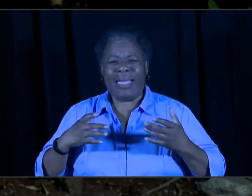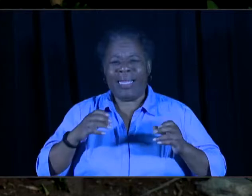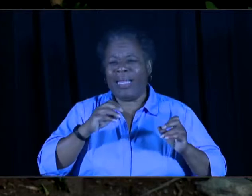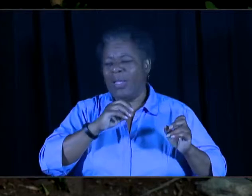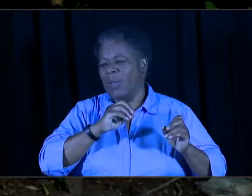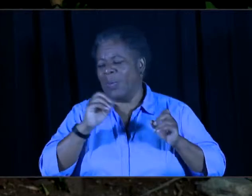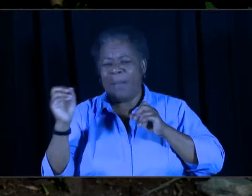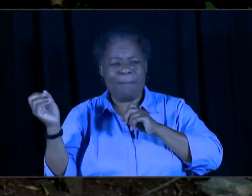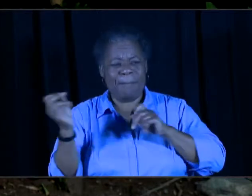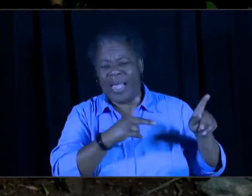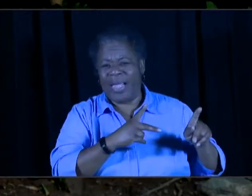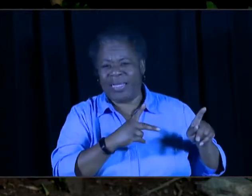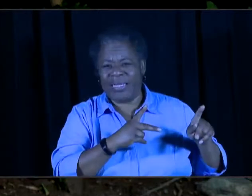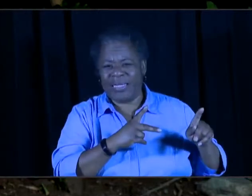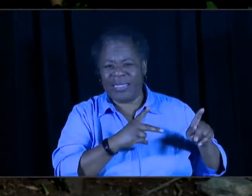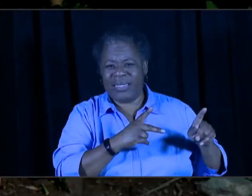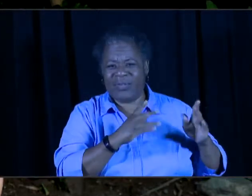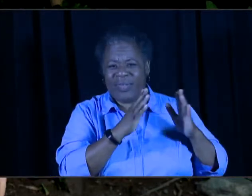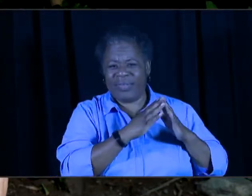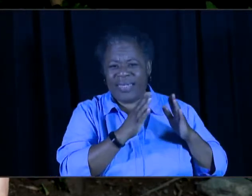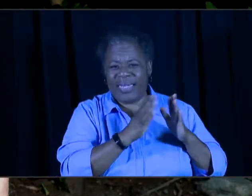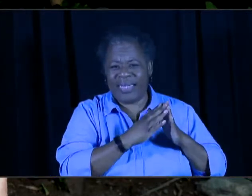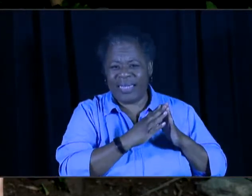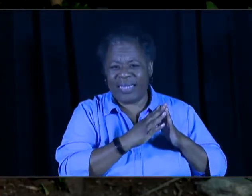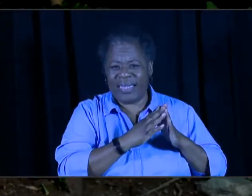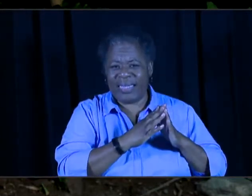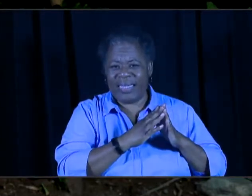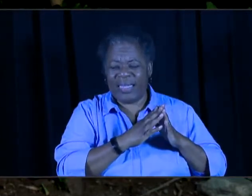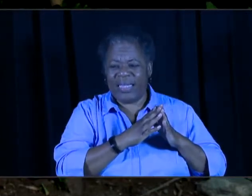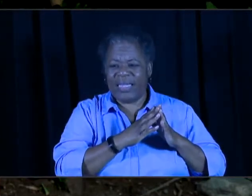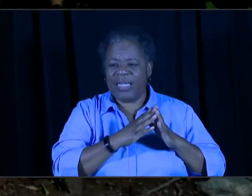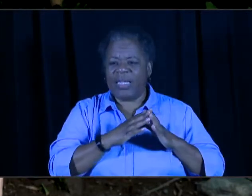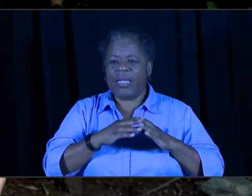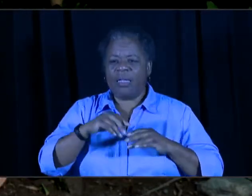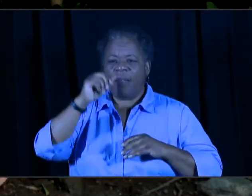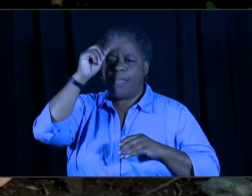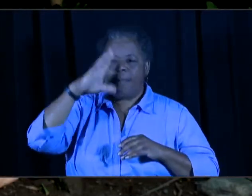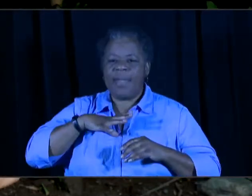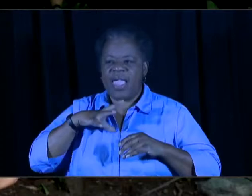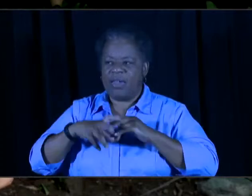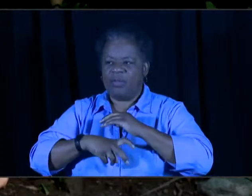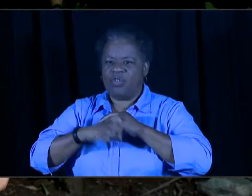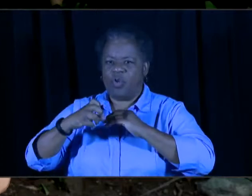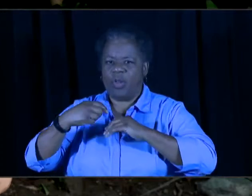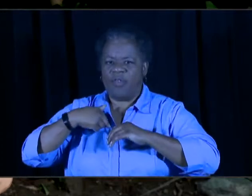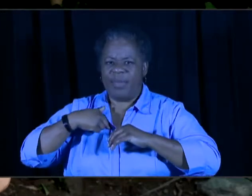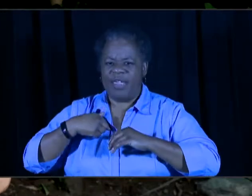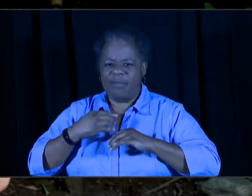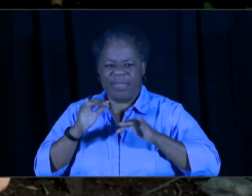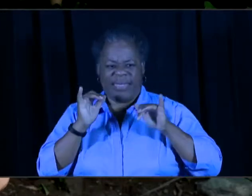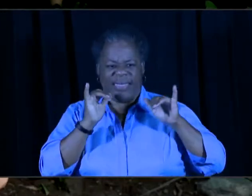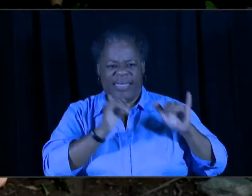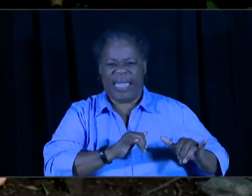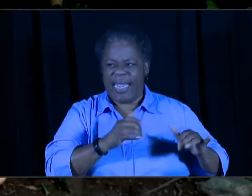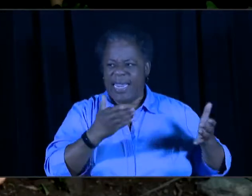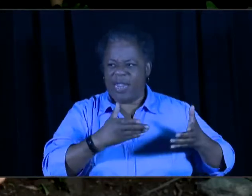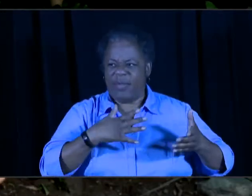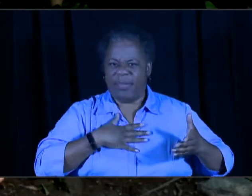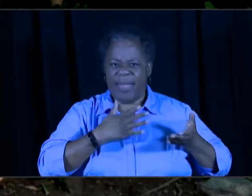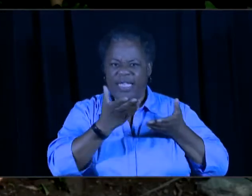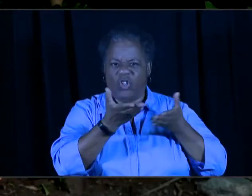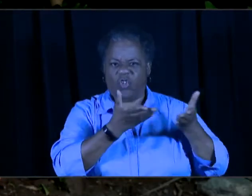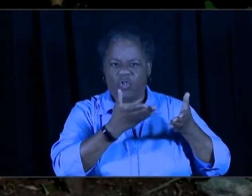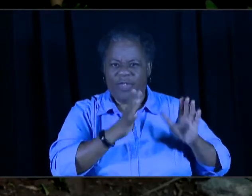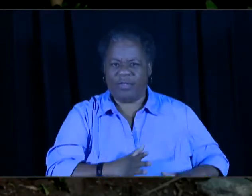to the city. "The man who has stolen from me must remain in Egypt as my servant," Joseph declared.